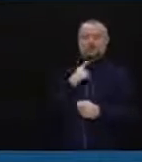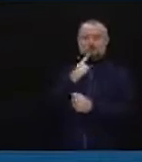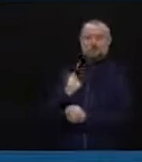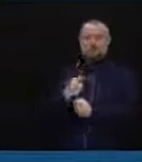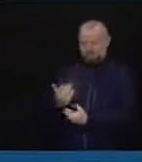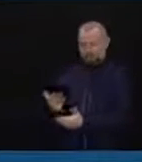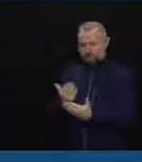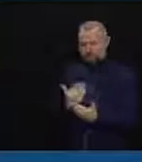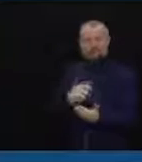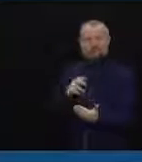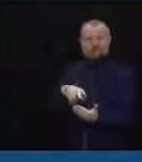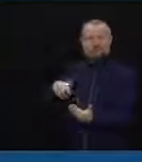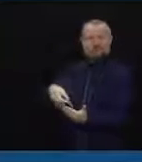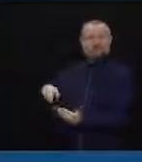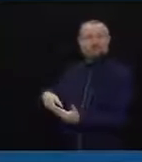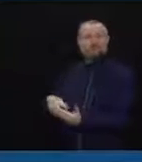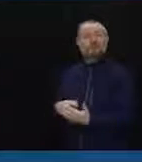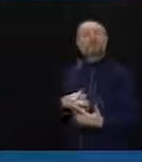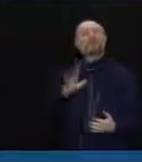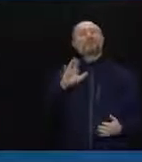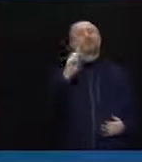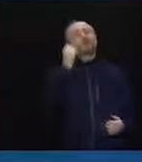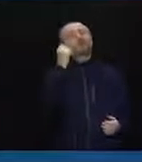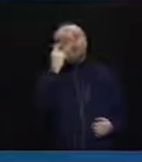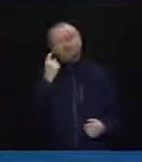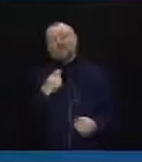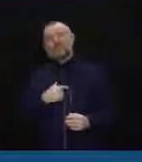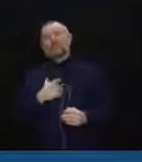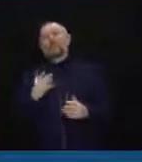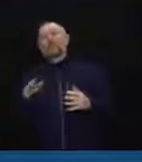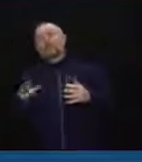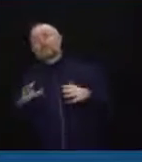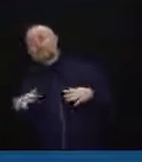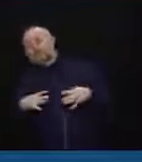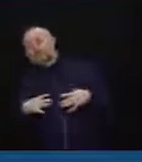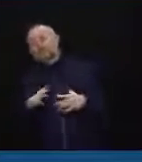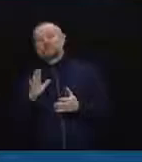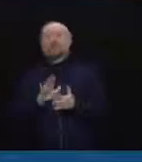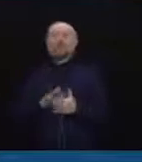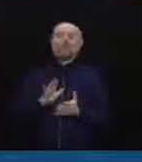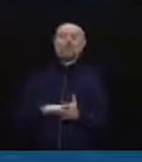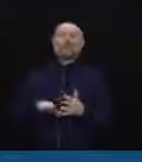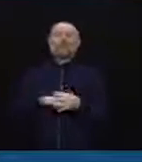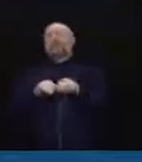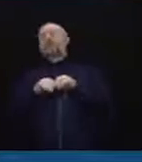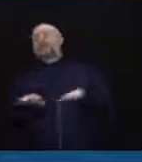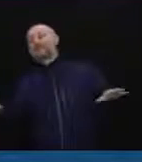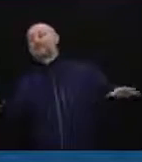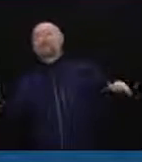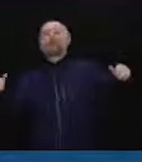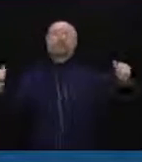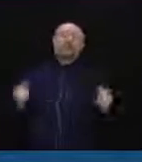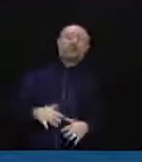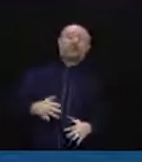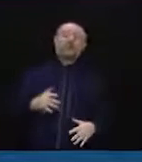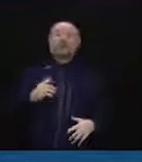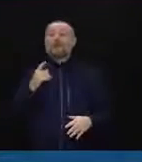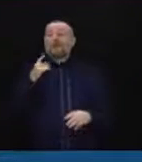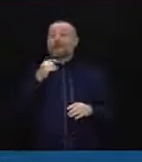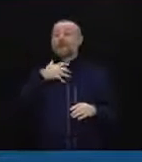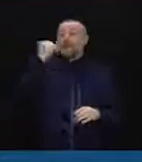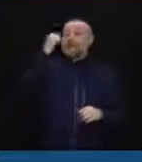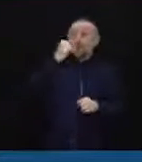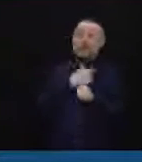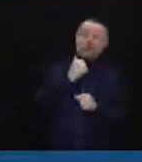situation after the children come back from being with their families, perhaps traveling, perhaps having older siblings from college back in the house with